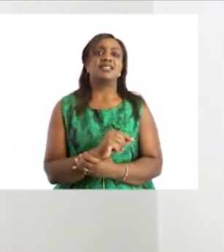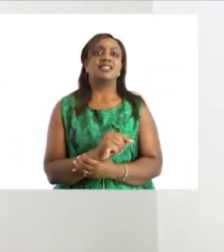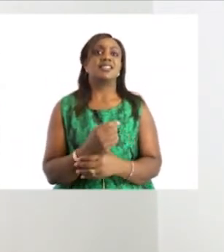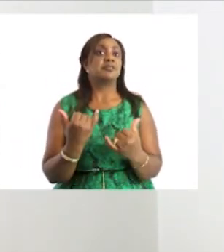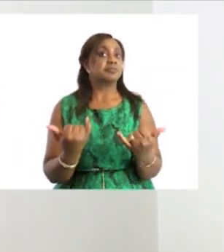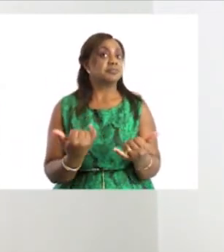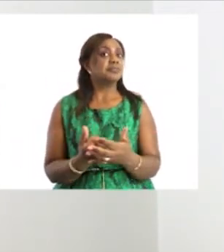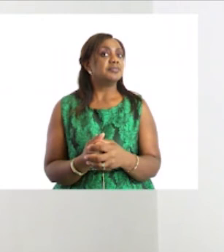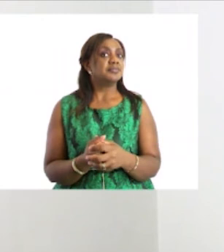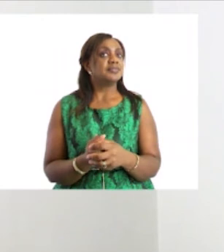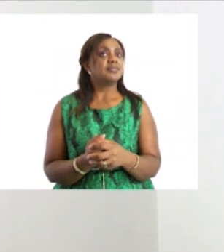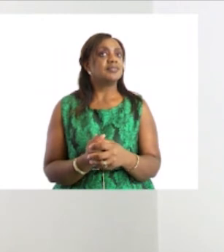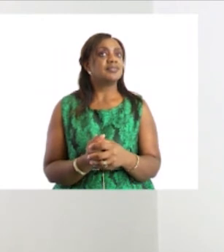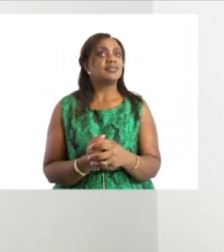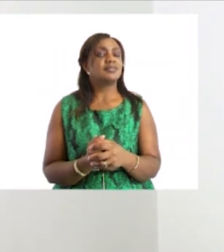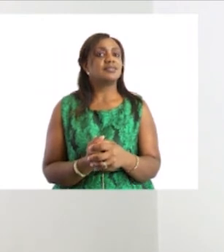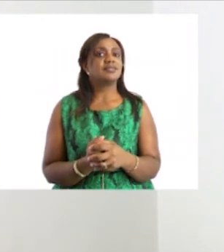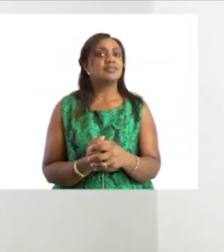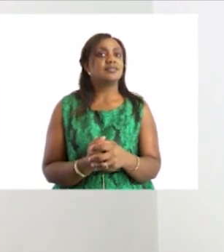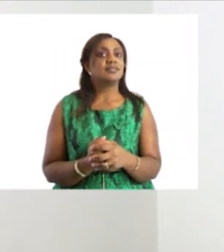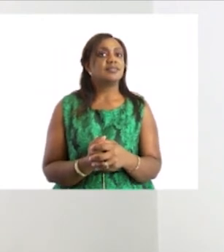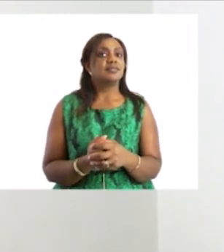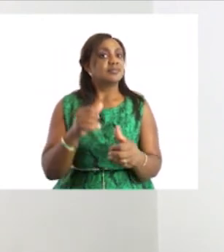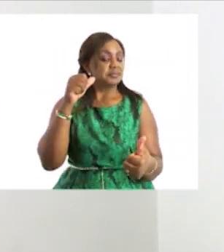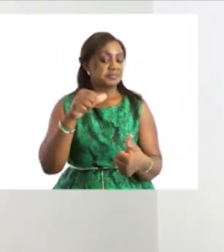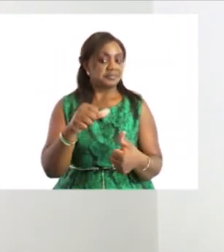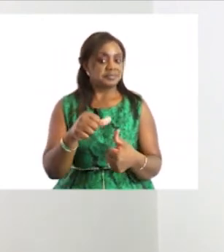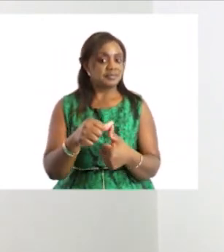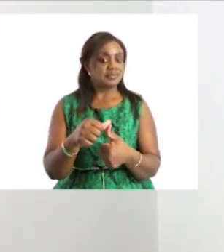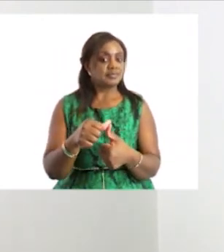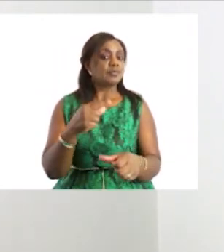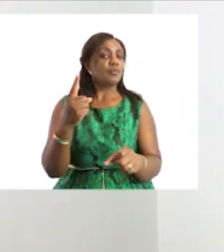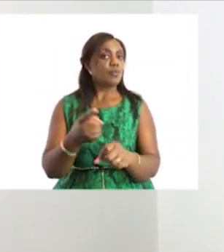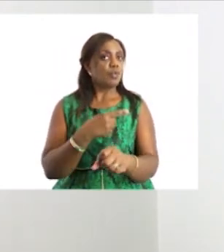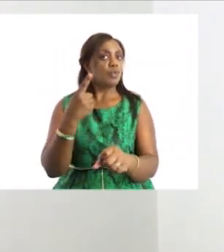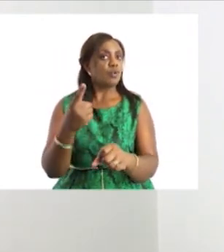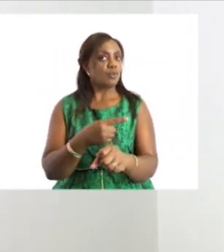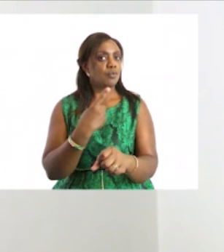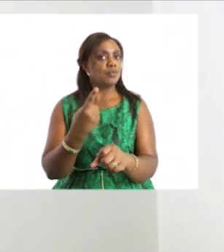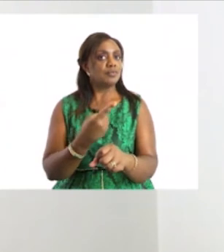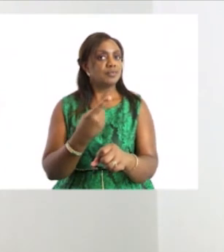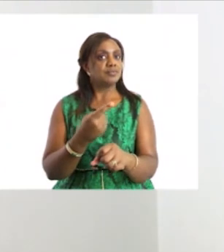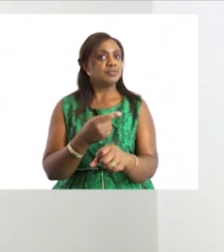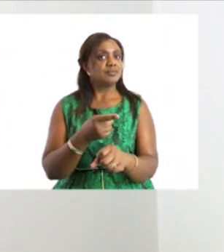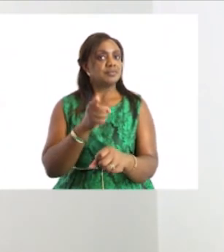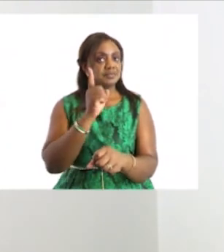Right. Now, with that in mind, let us